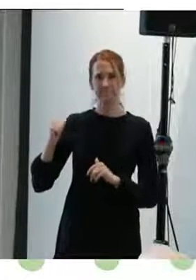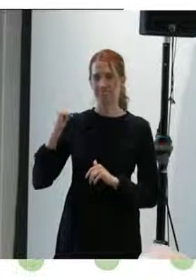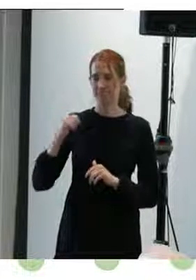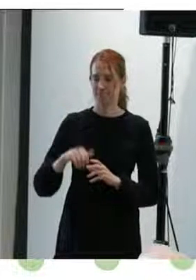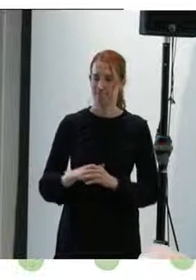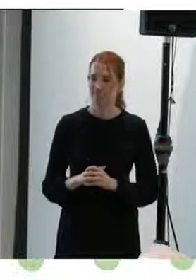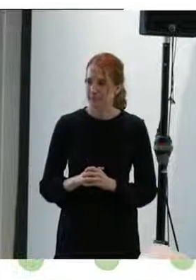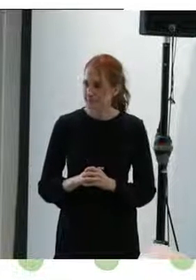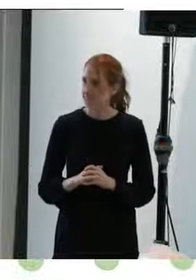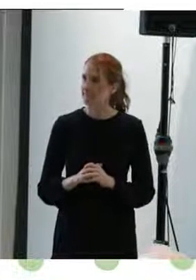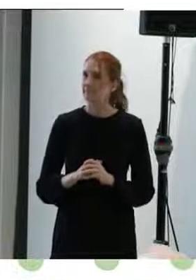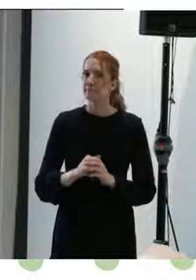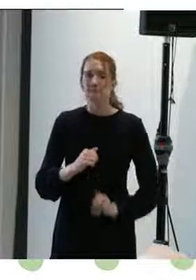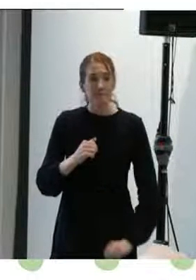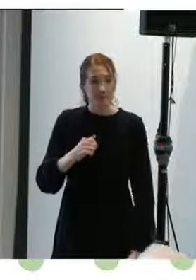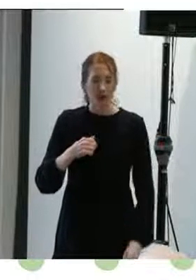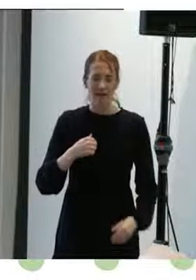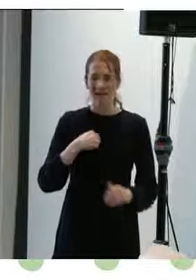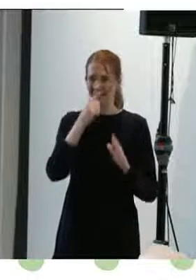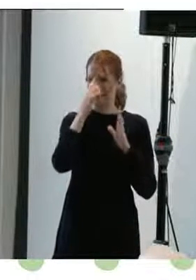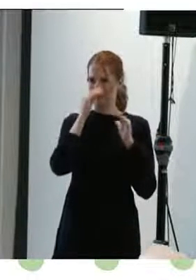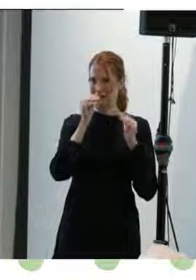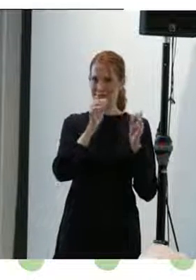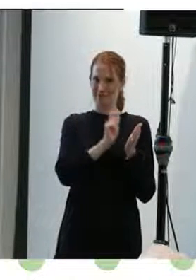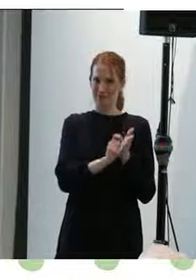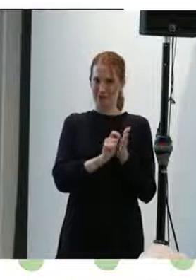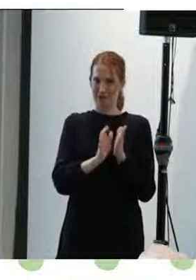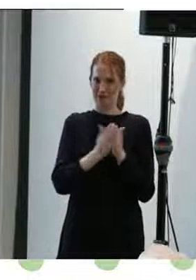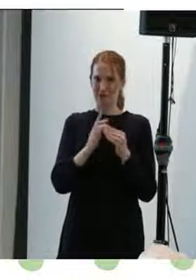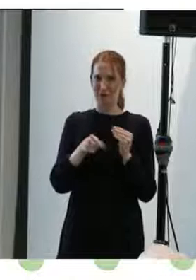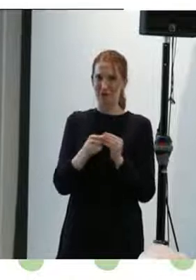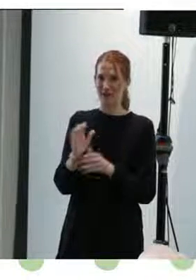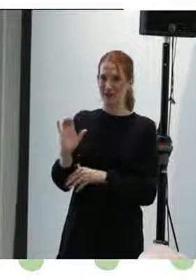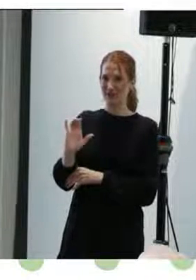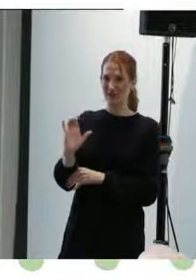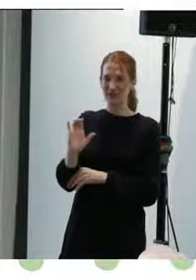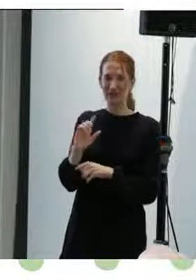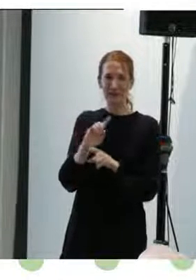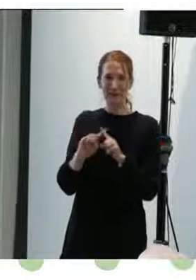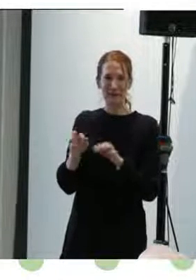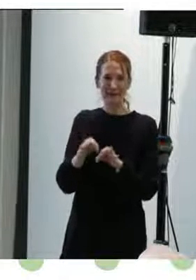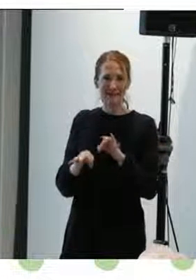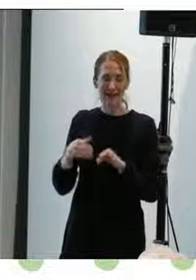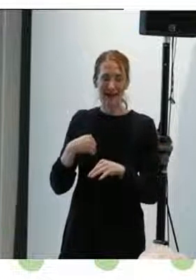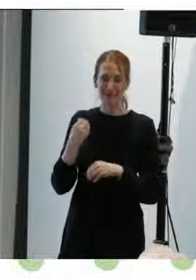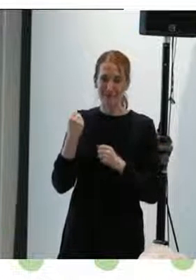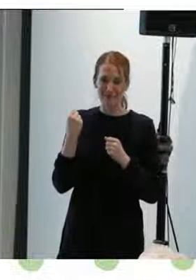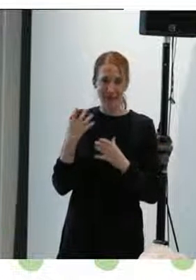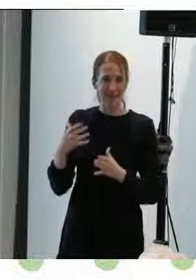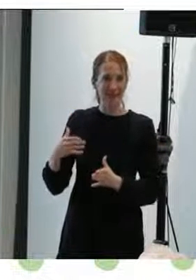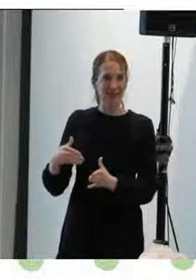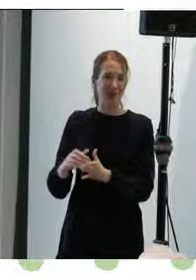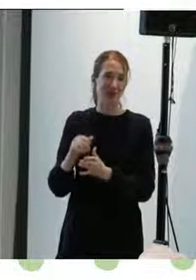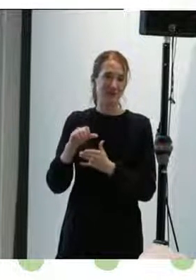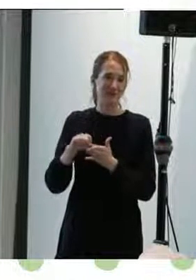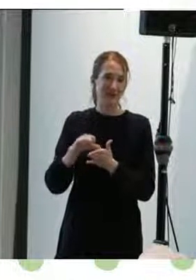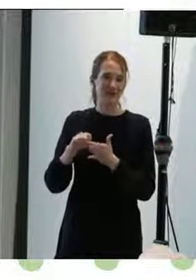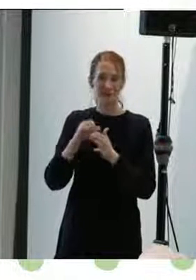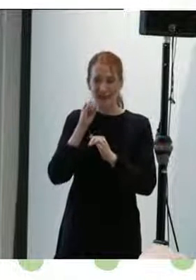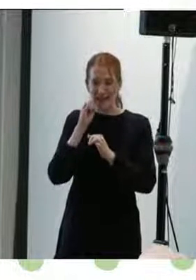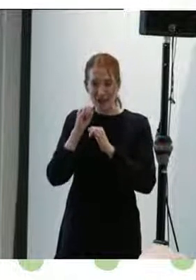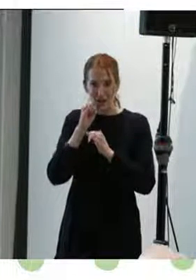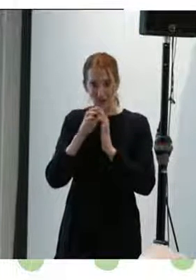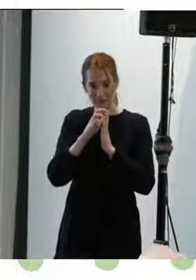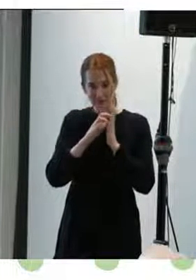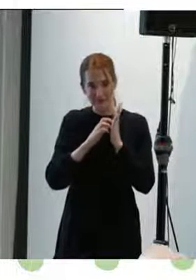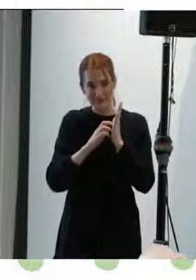so even though I thought I was going to write a book about conservatives, I ended up with thousands of pages of interview transcripts where people told